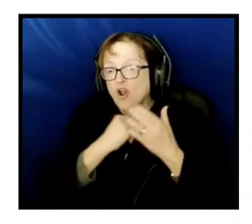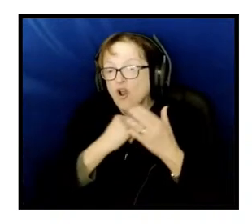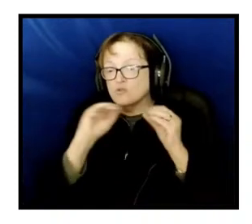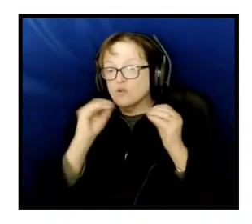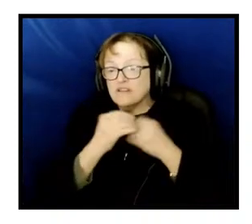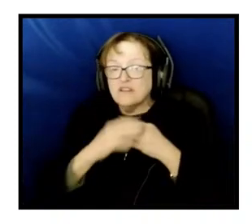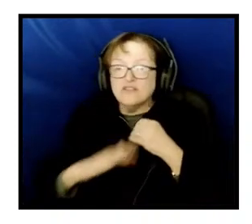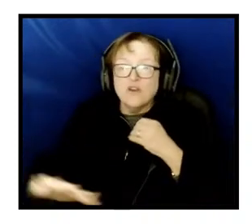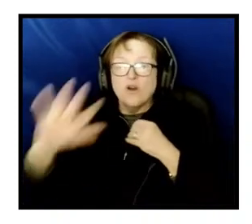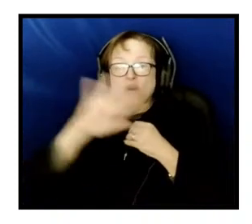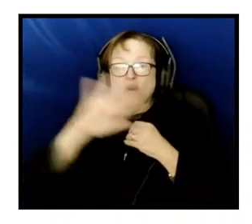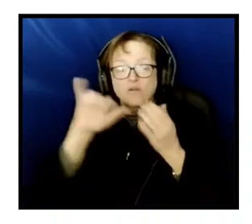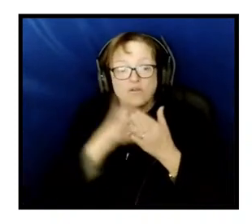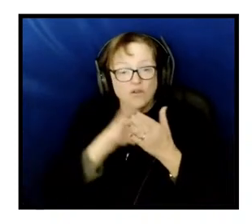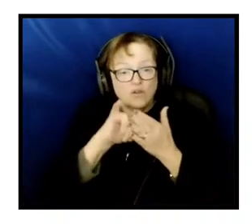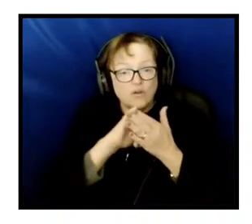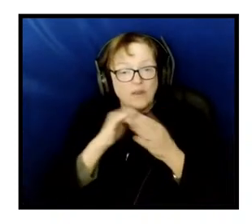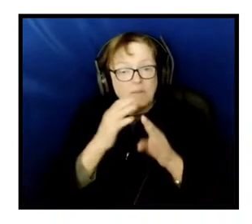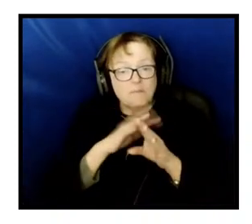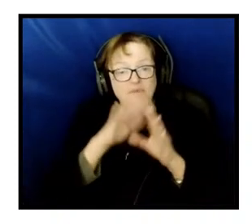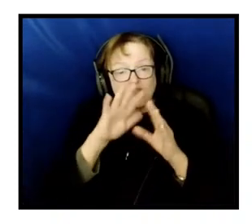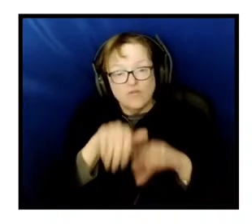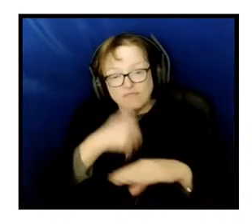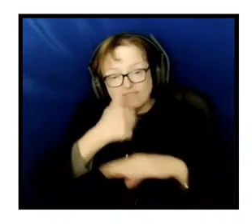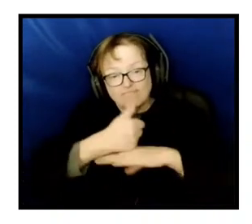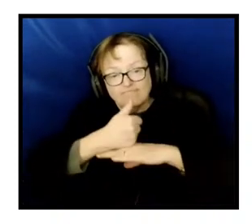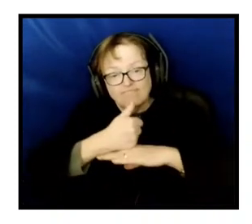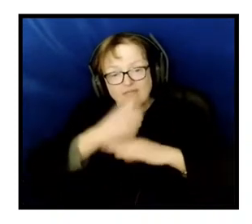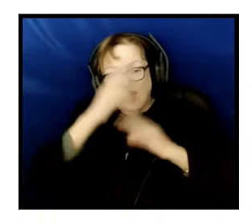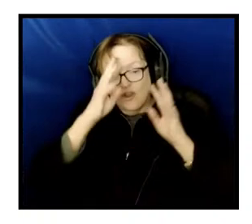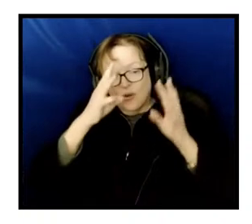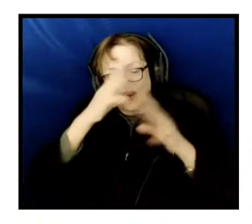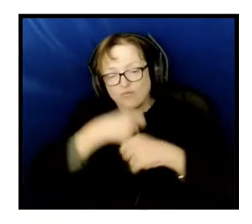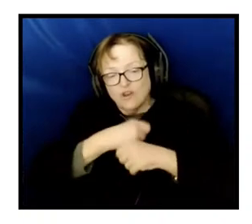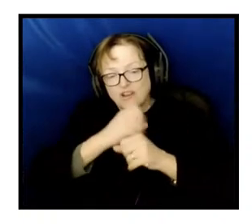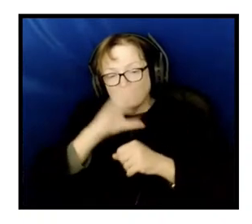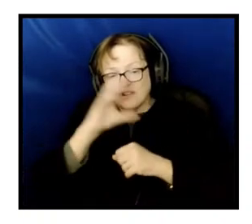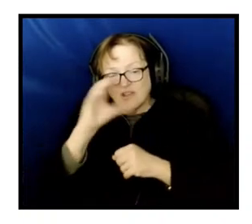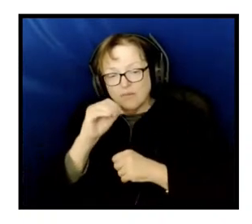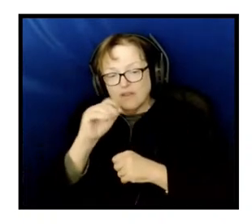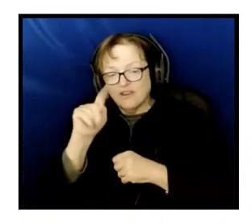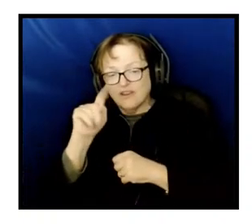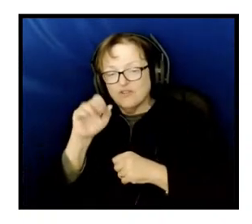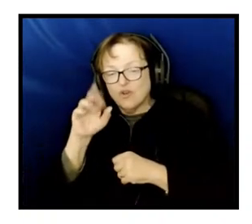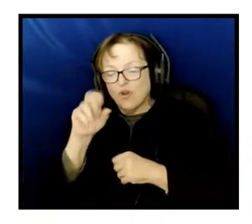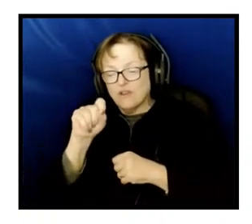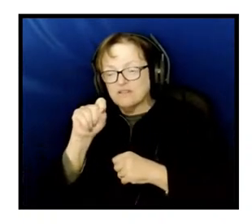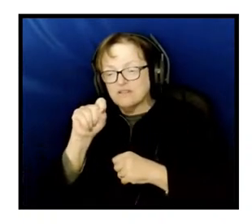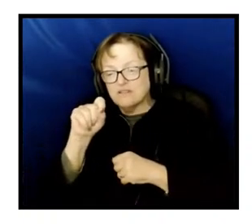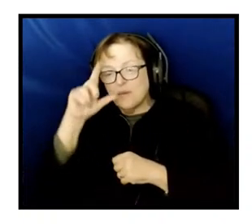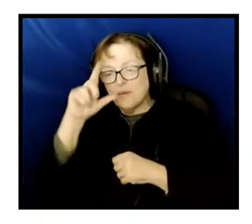City before forming a creative production company entitled Taurus Moon Lab.